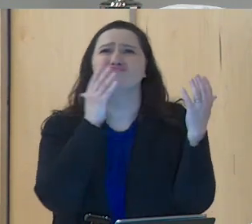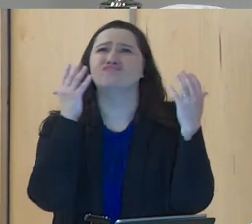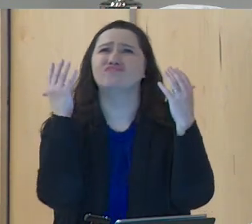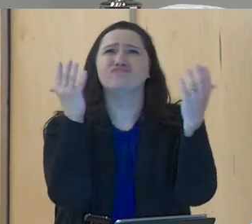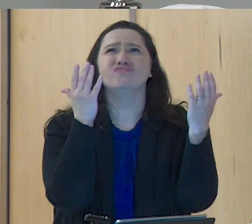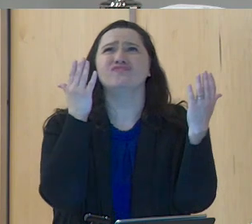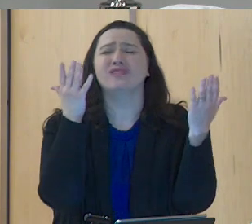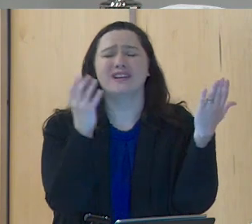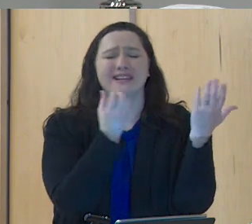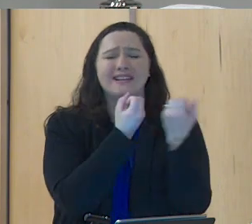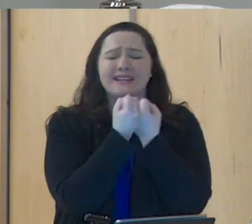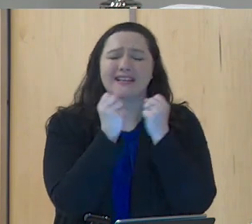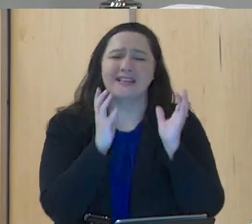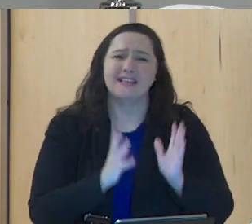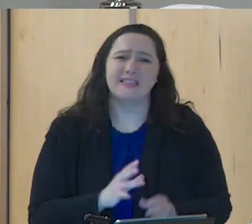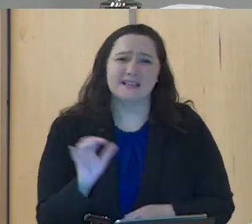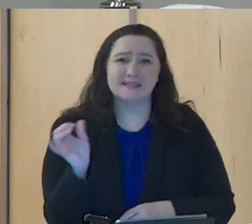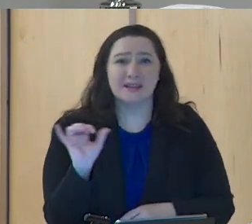Savior.